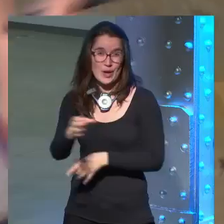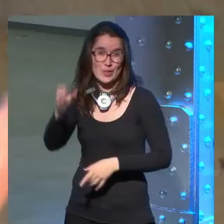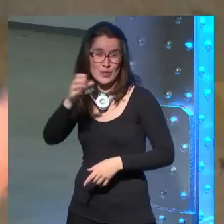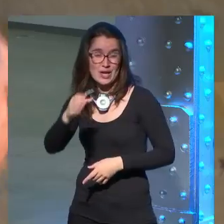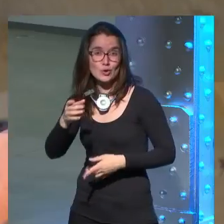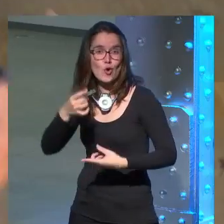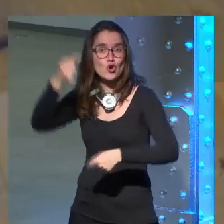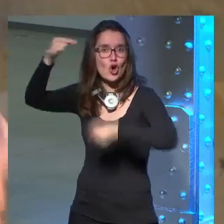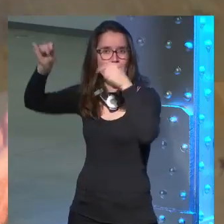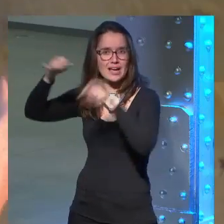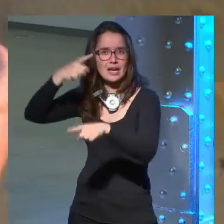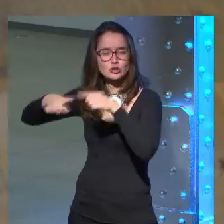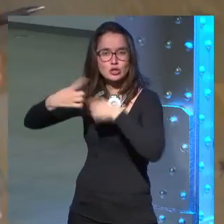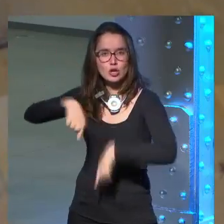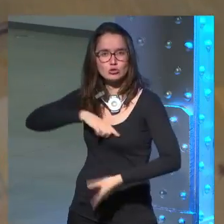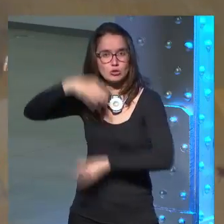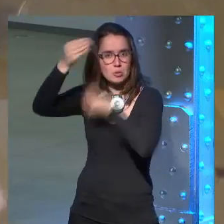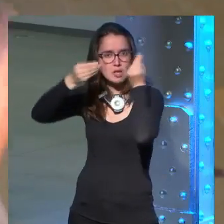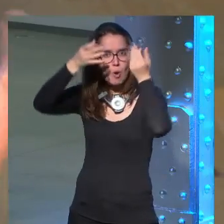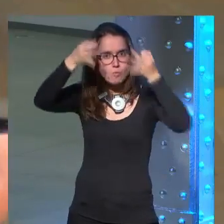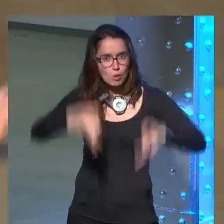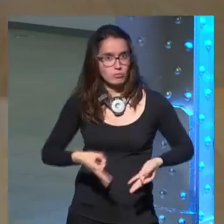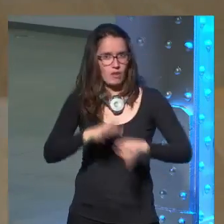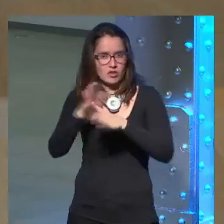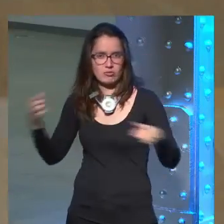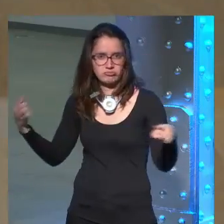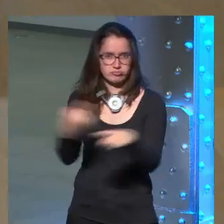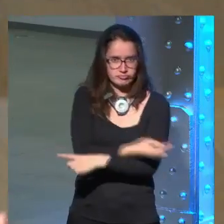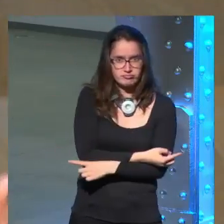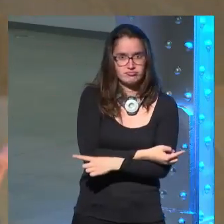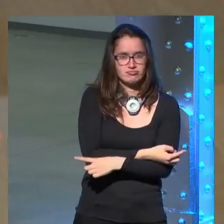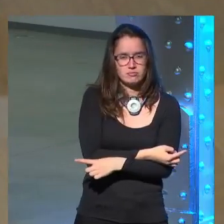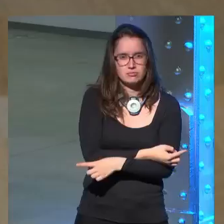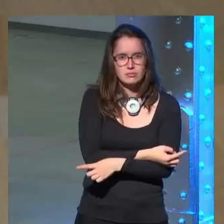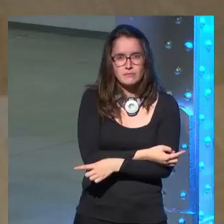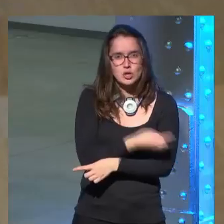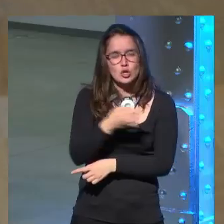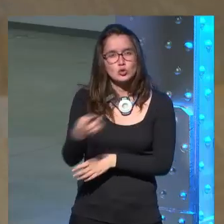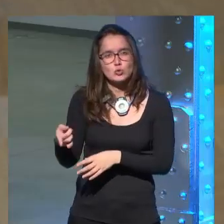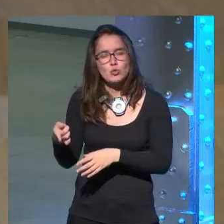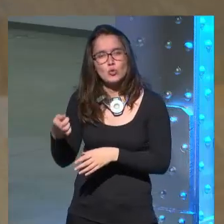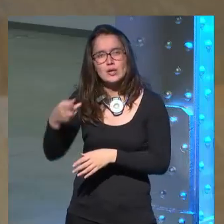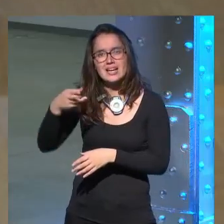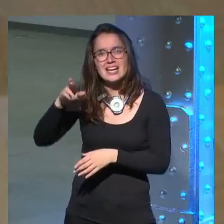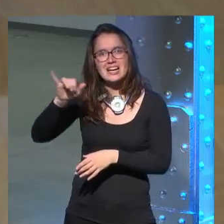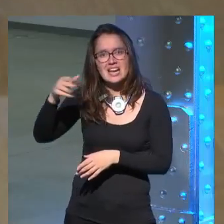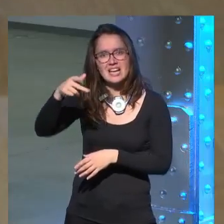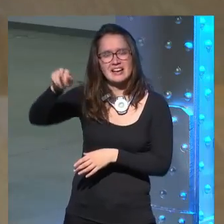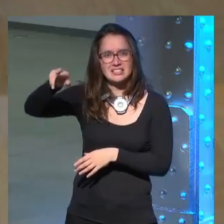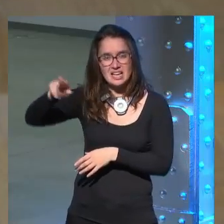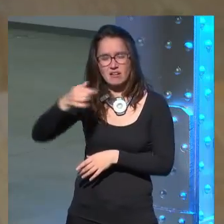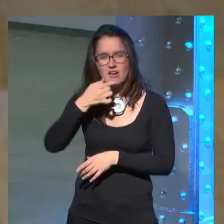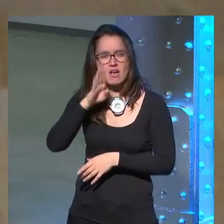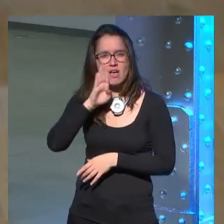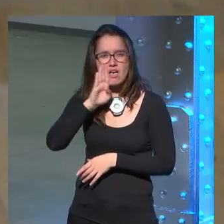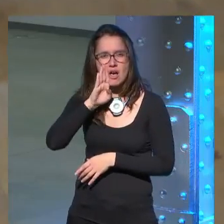pseudo science or semi-sciences, or to correct those mistakes that we all believe in and